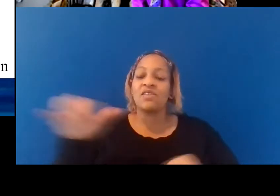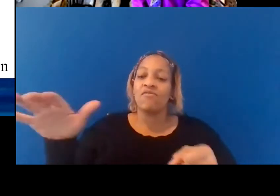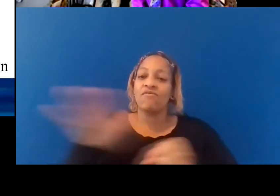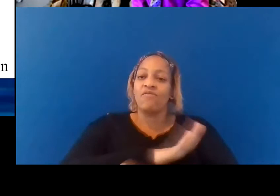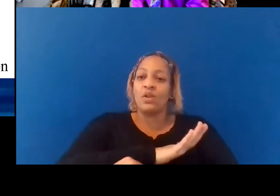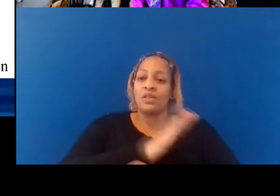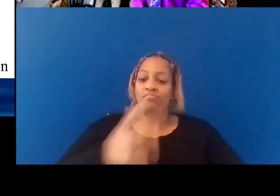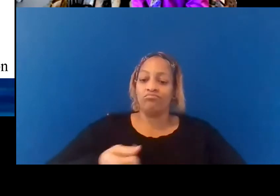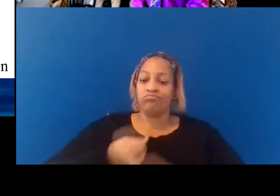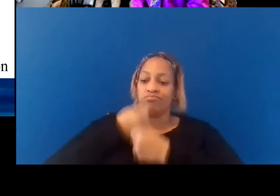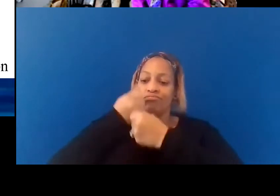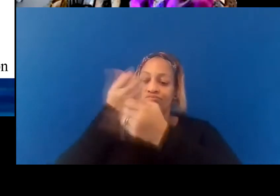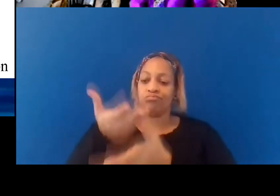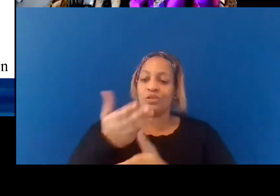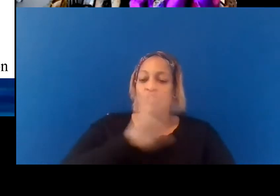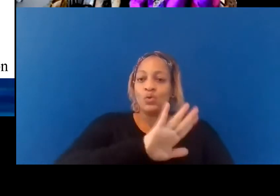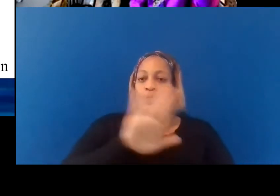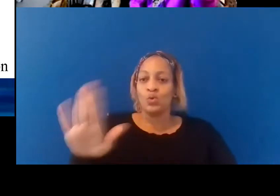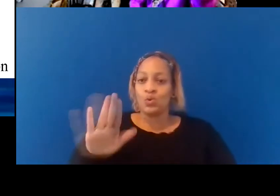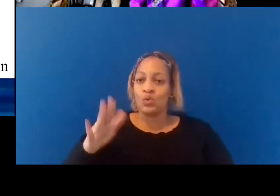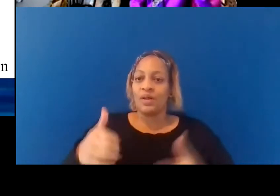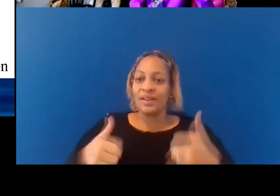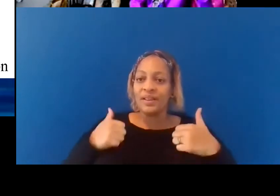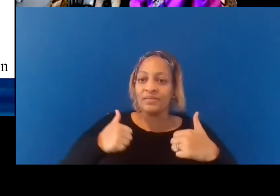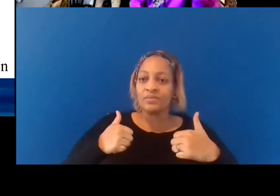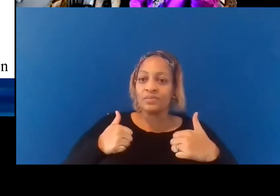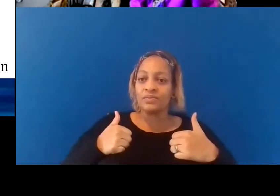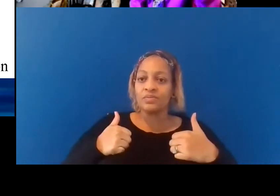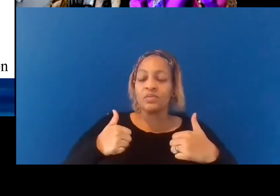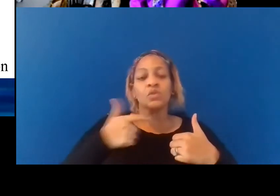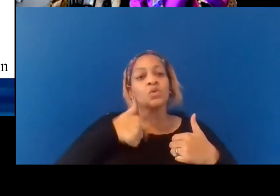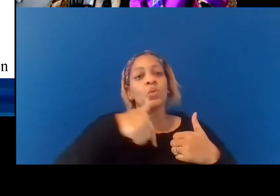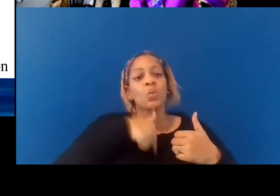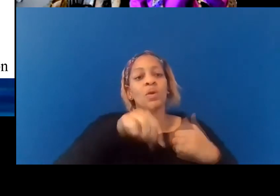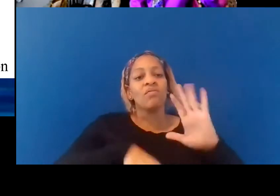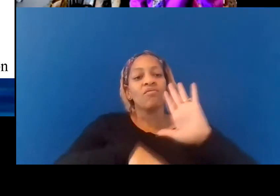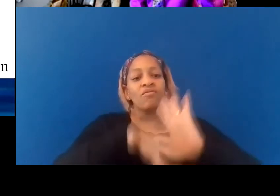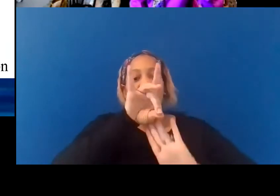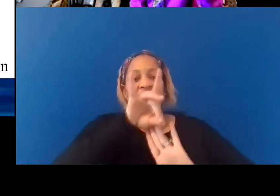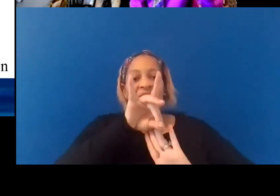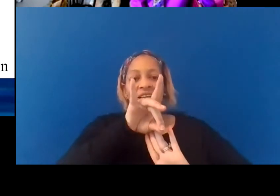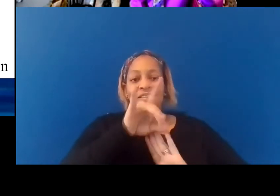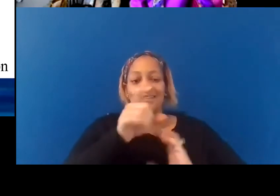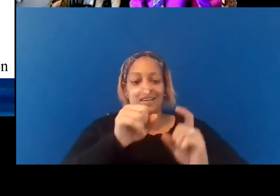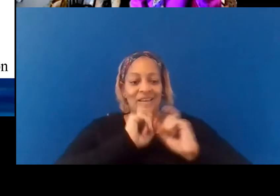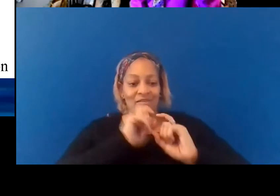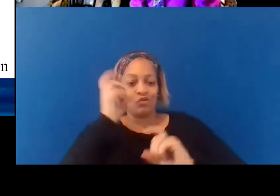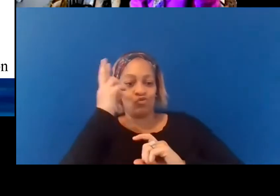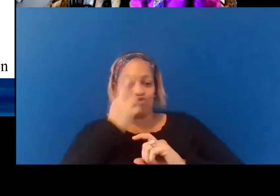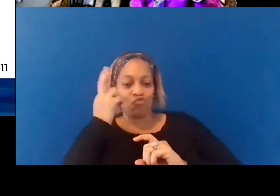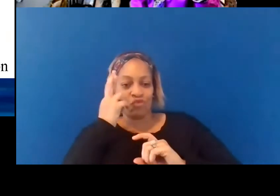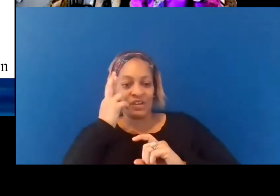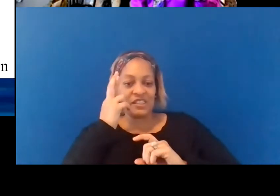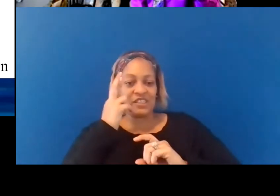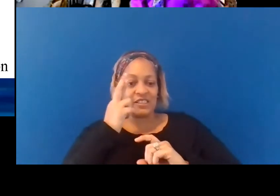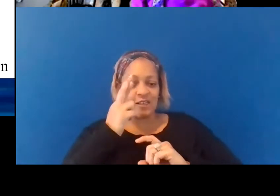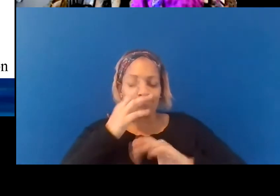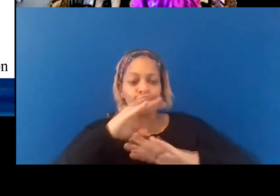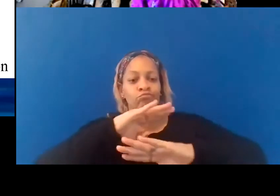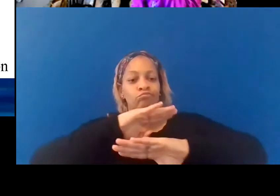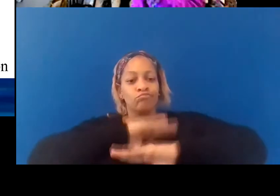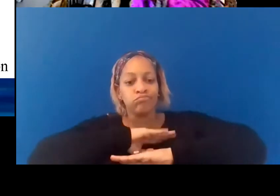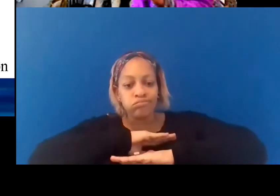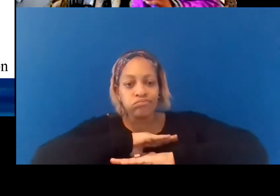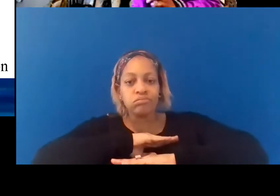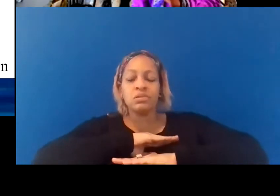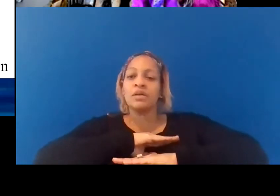life. See, when we find that thing that gives us reason to feel gratitude and